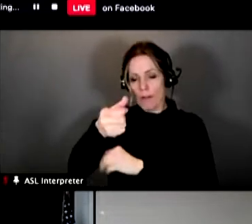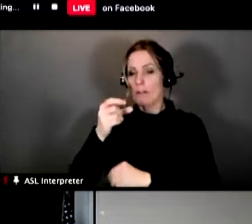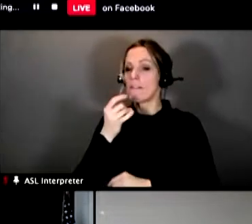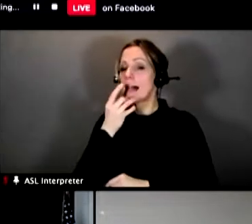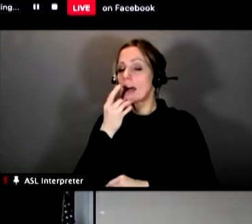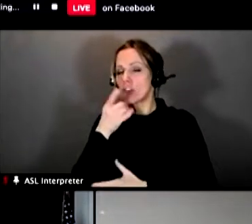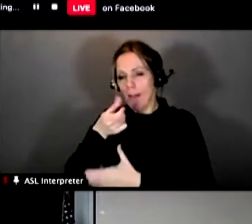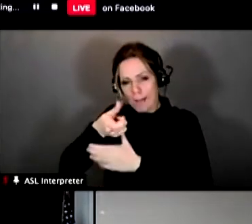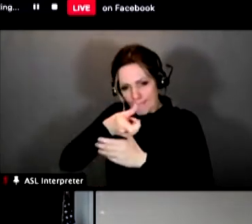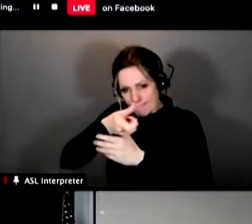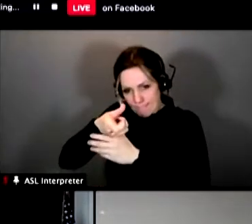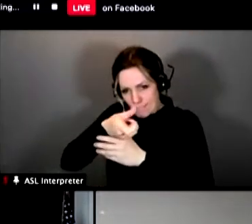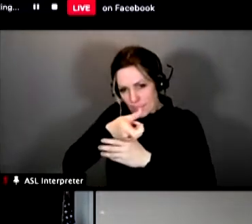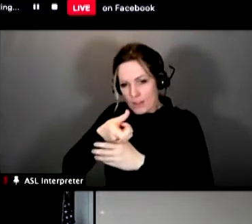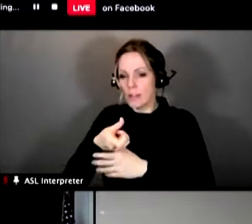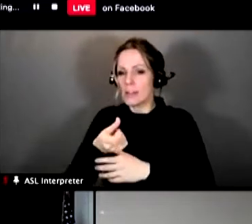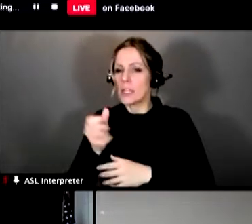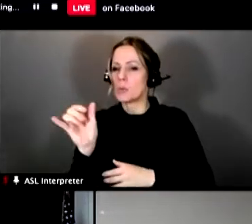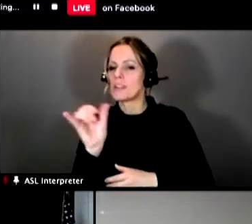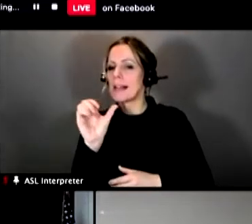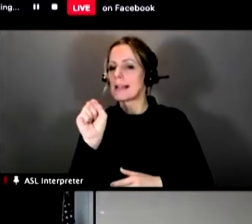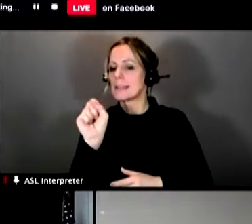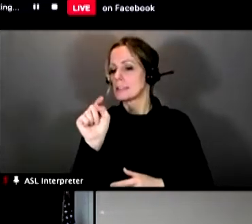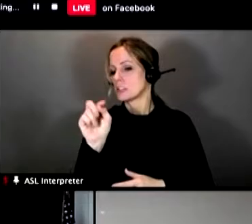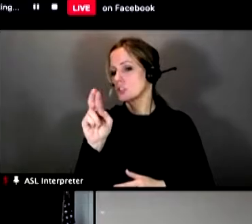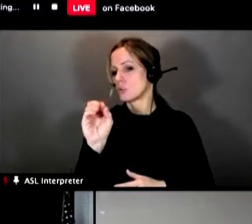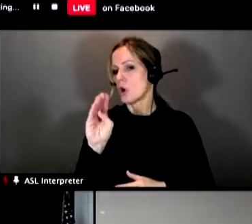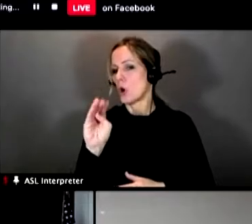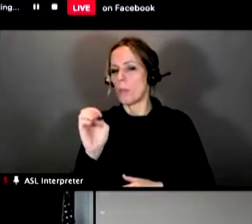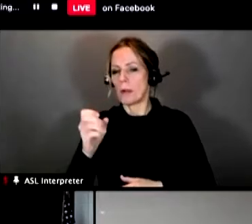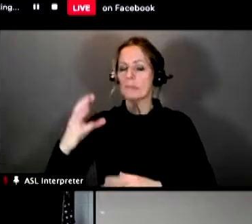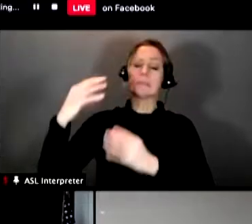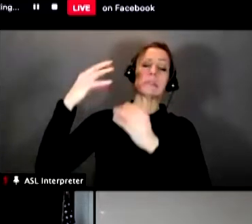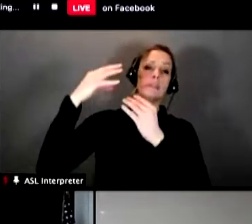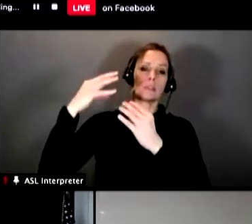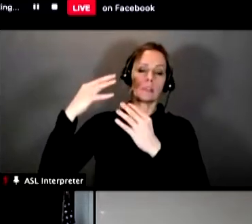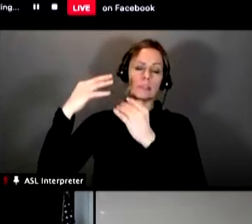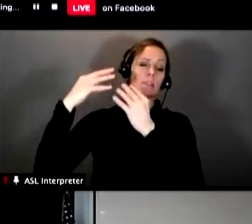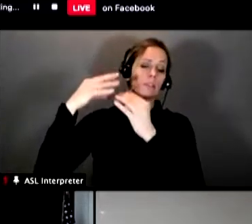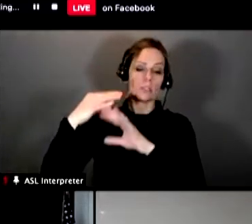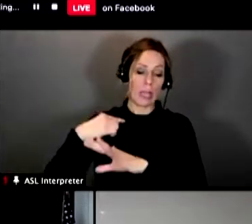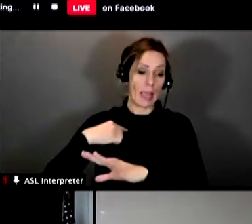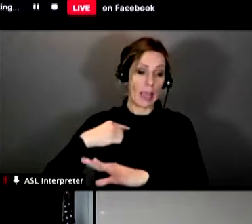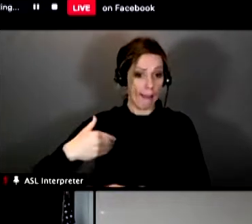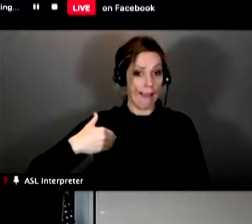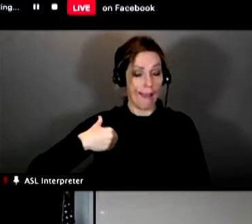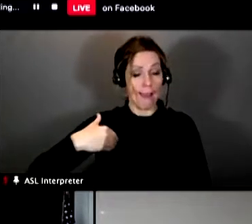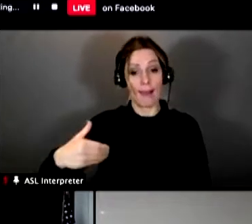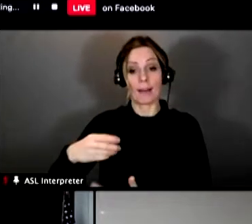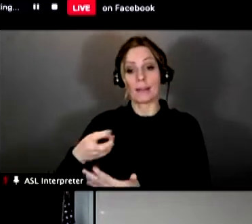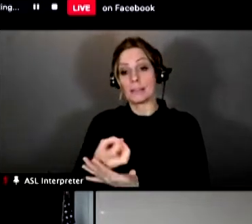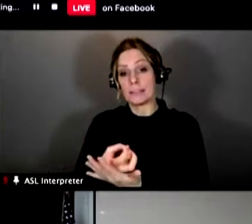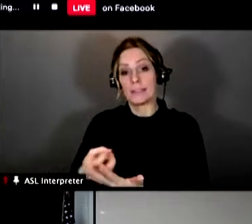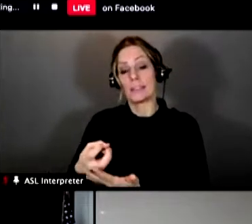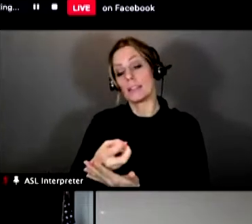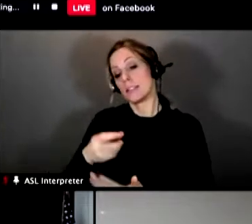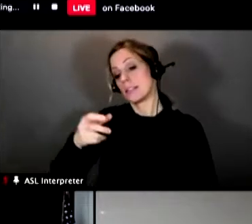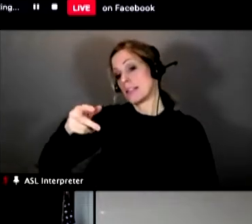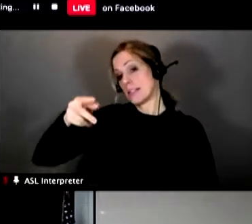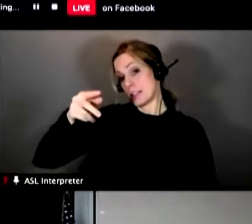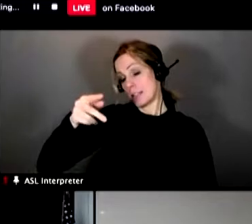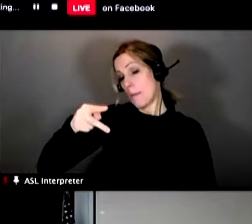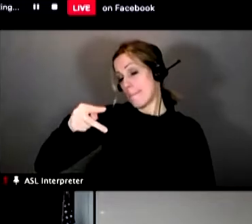almost like a strobe light effect, which caused me to have a petit mal seizure. Another moment that